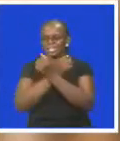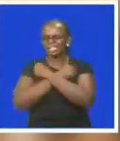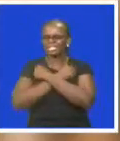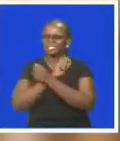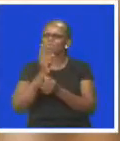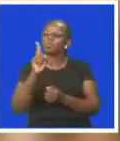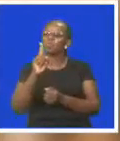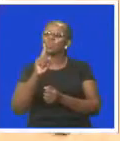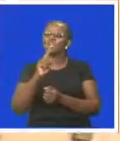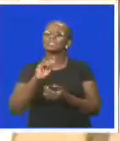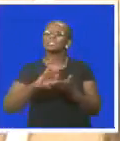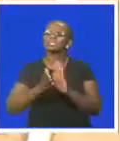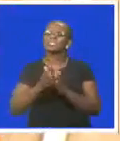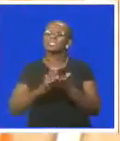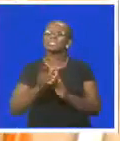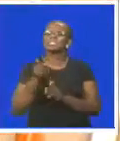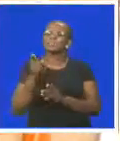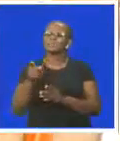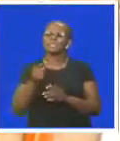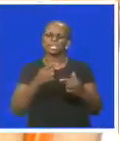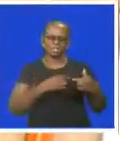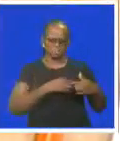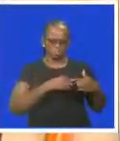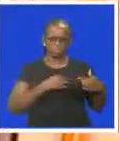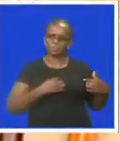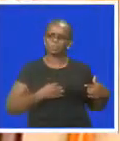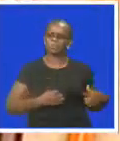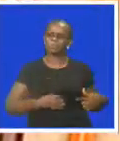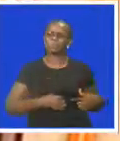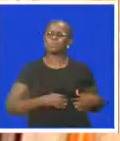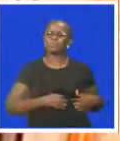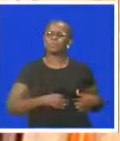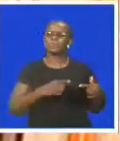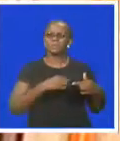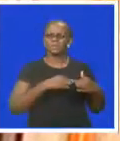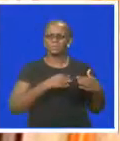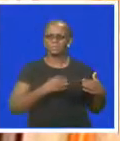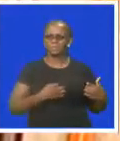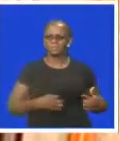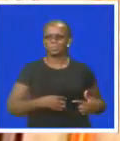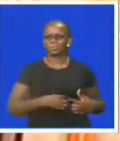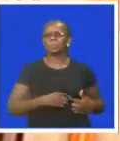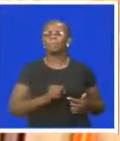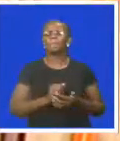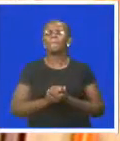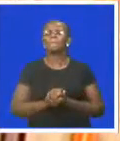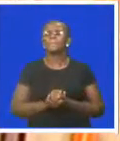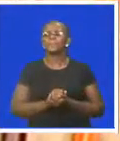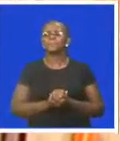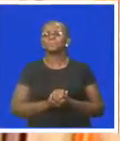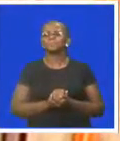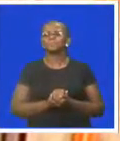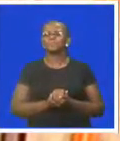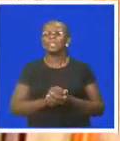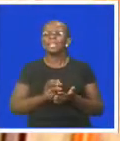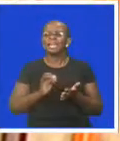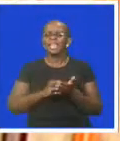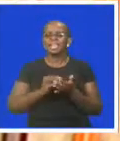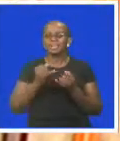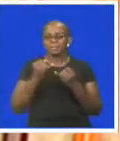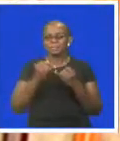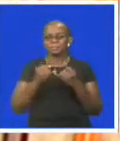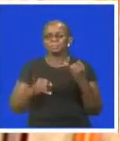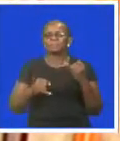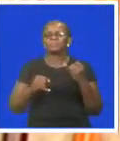this? Yes, this shape is a heart. This shape is a heart. And we have this last shape